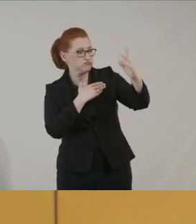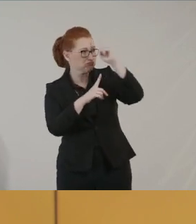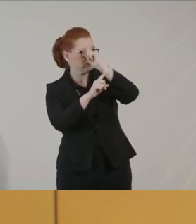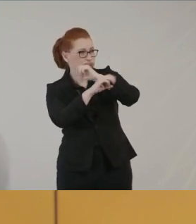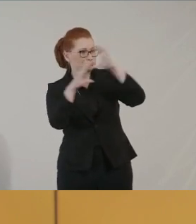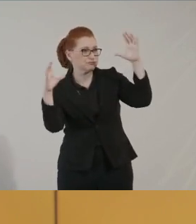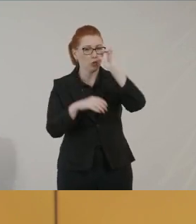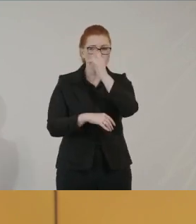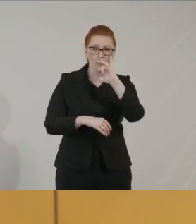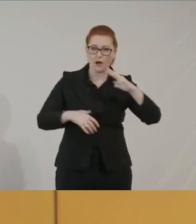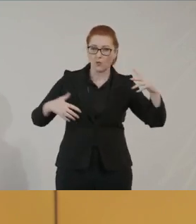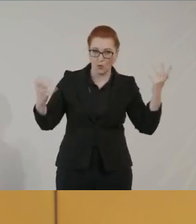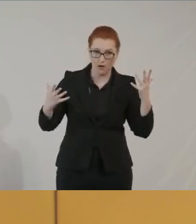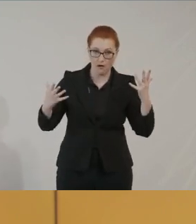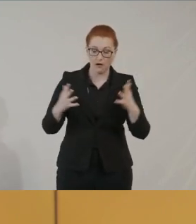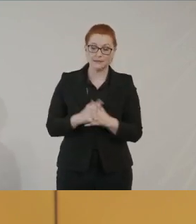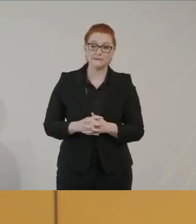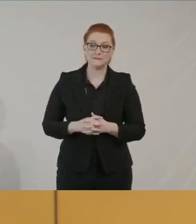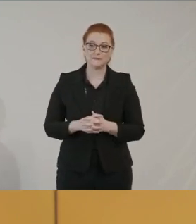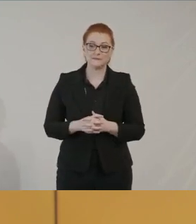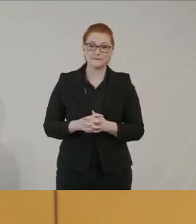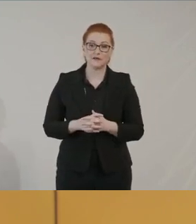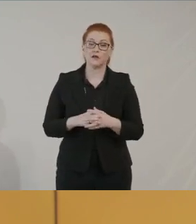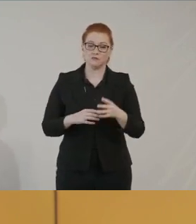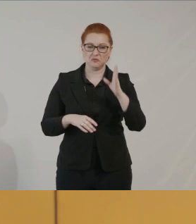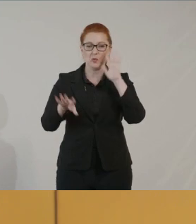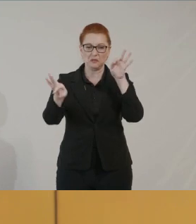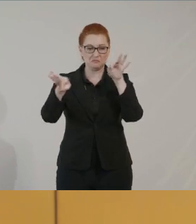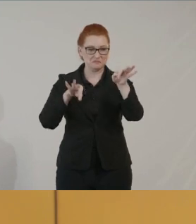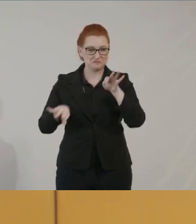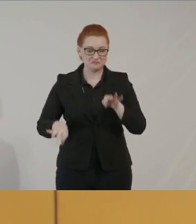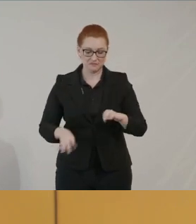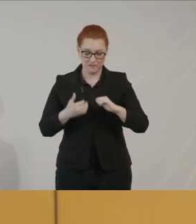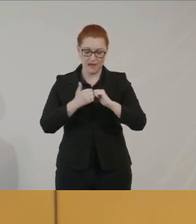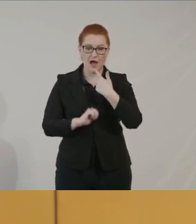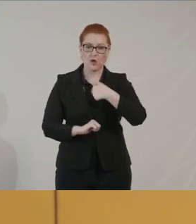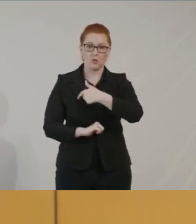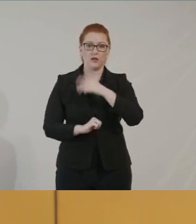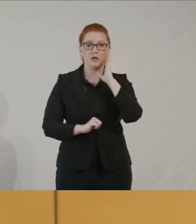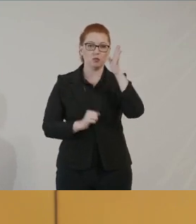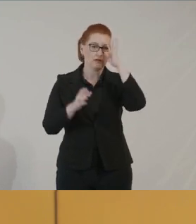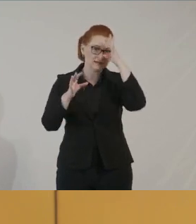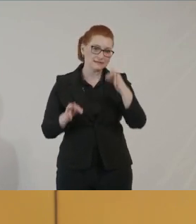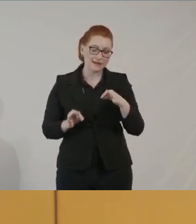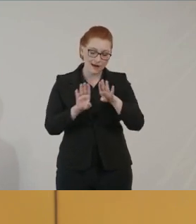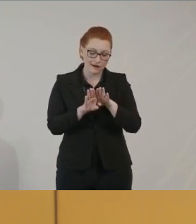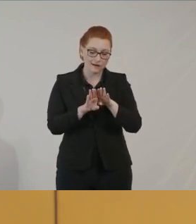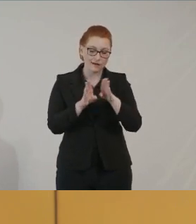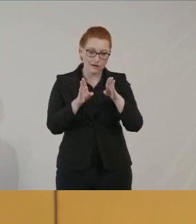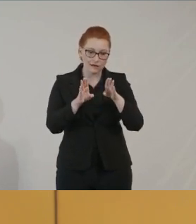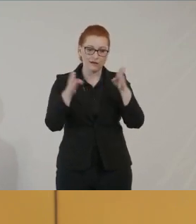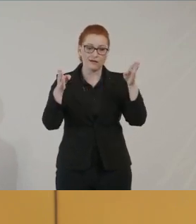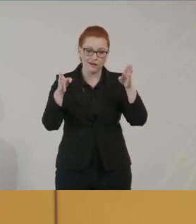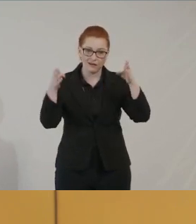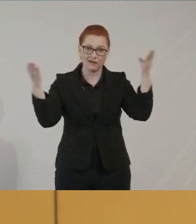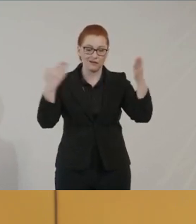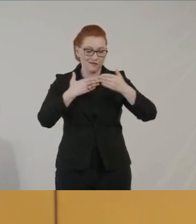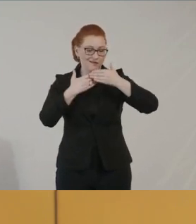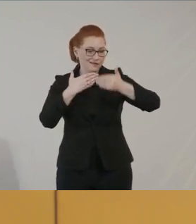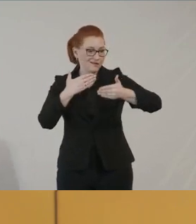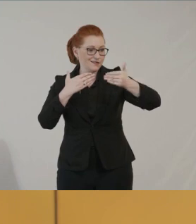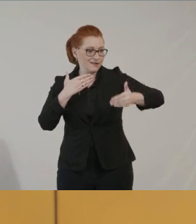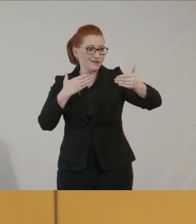forward, the framework that we're going to use to make decisions, and what those decision points and